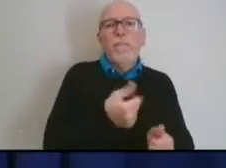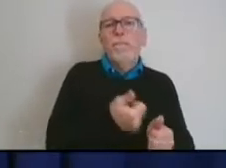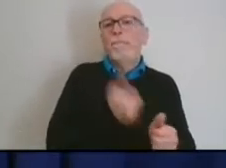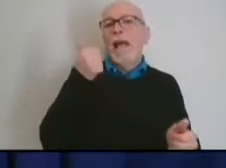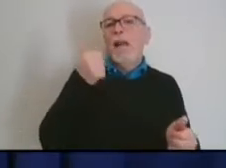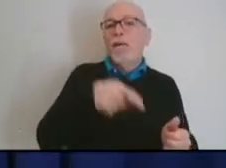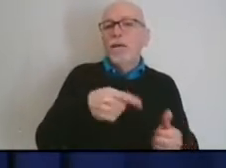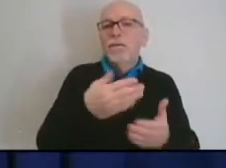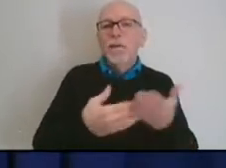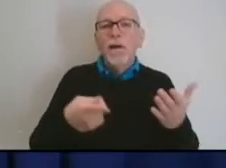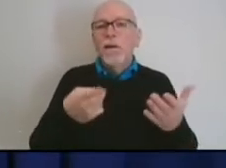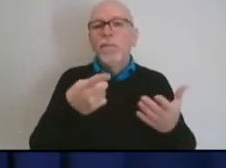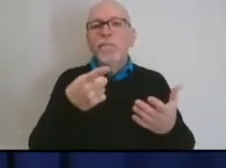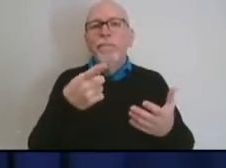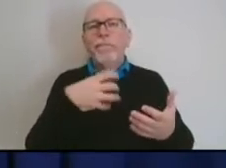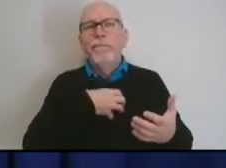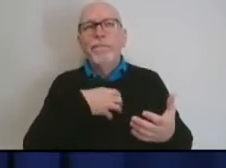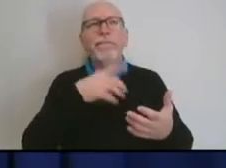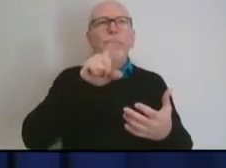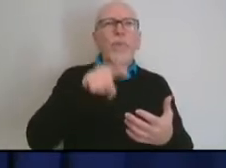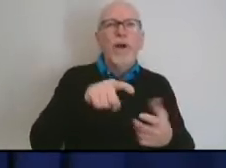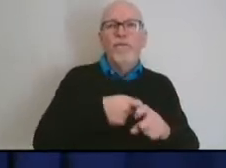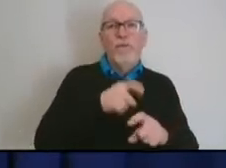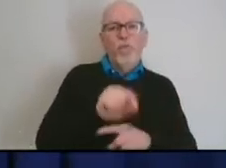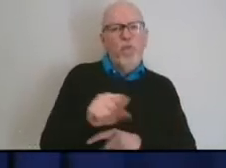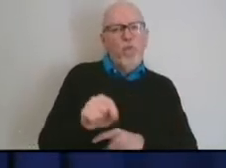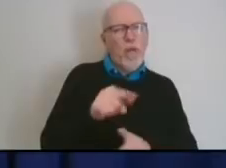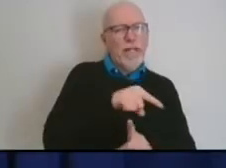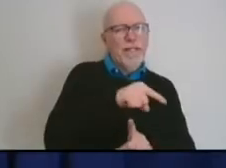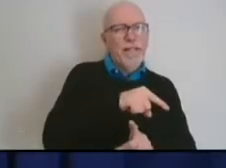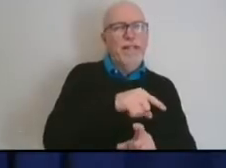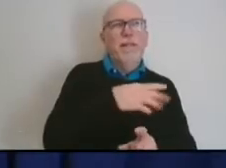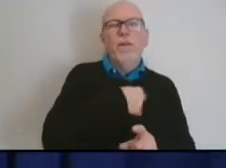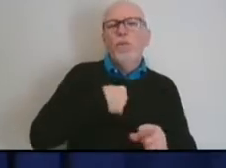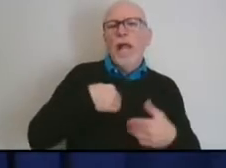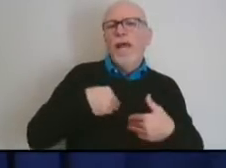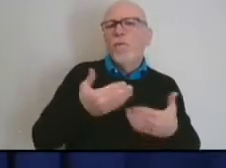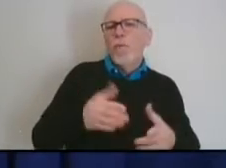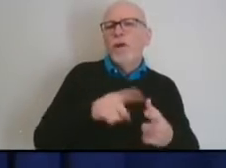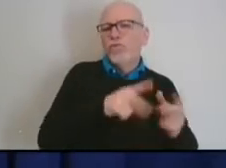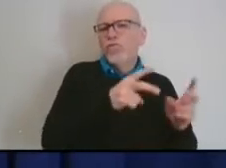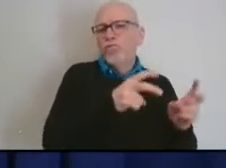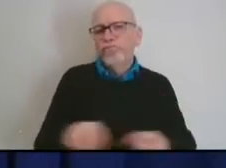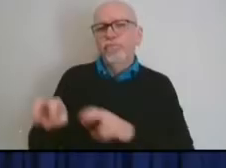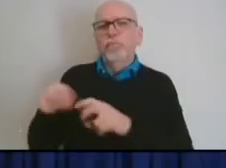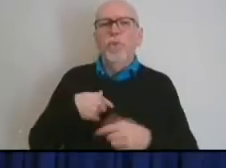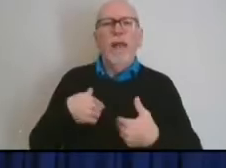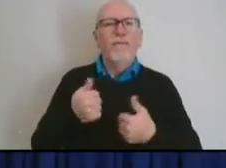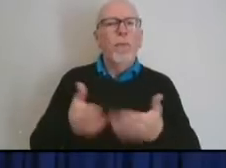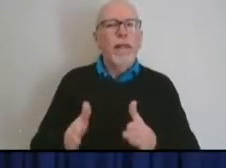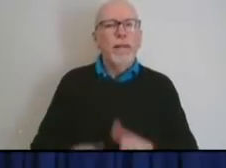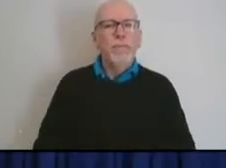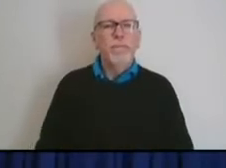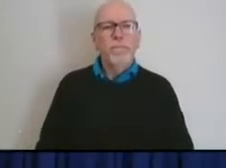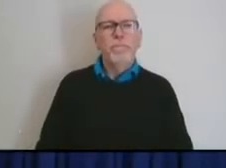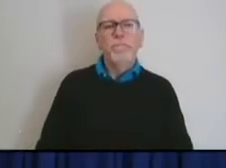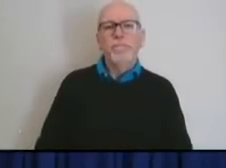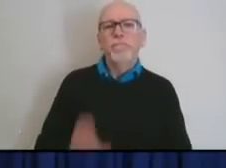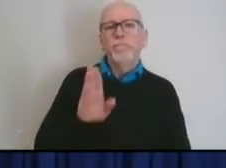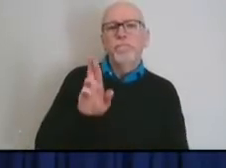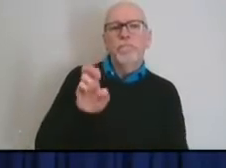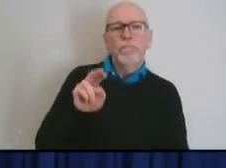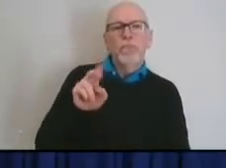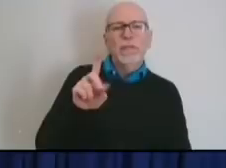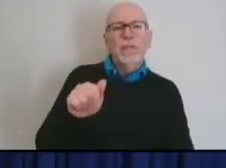most importantly, those that were left from 2020, and we have a path forward for that now. Brenda with